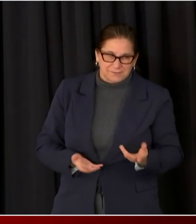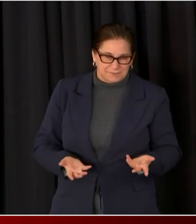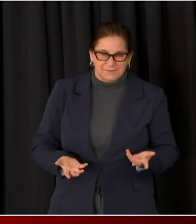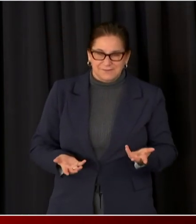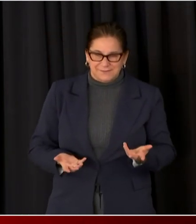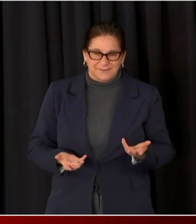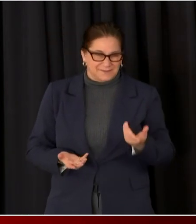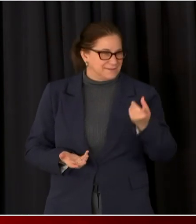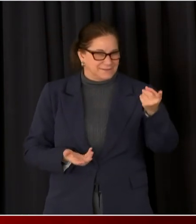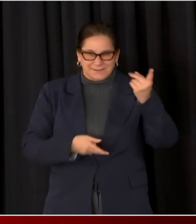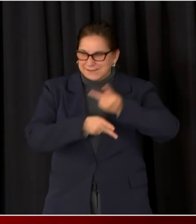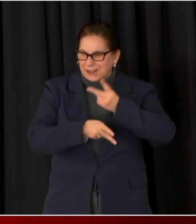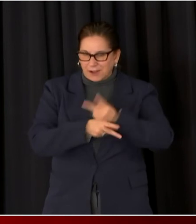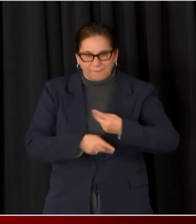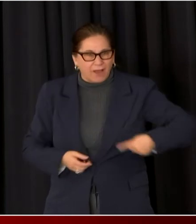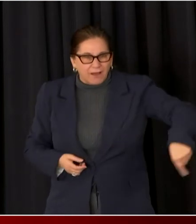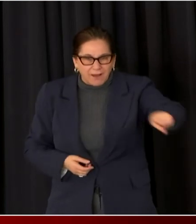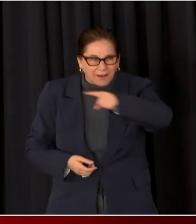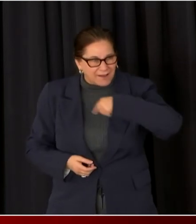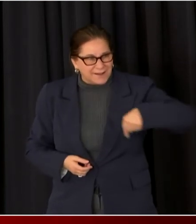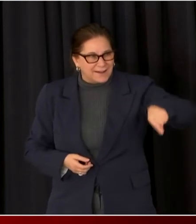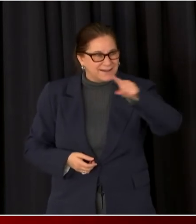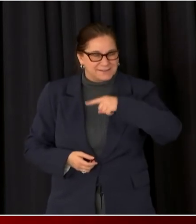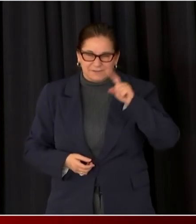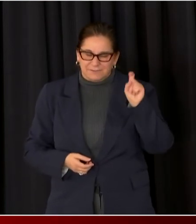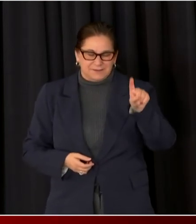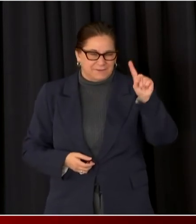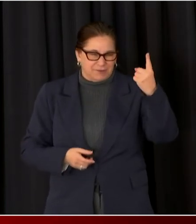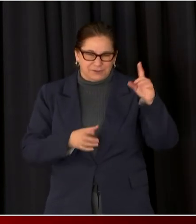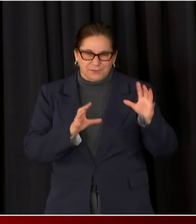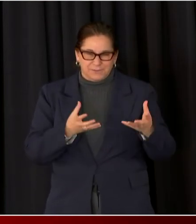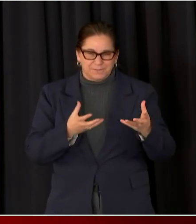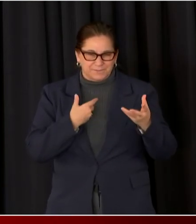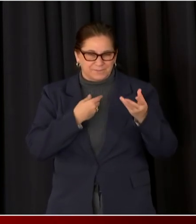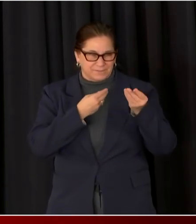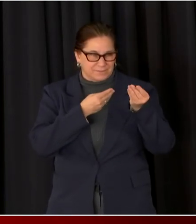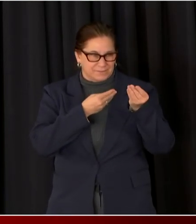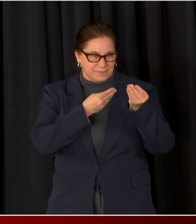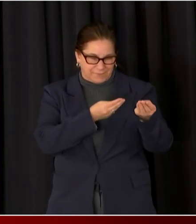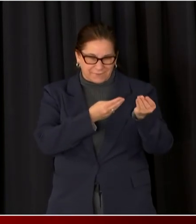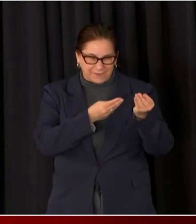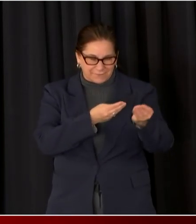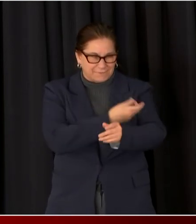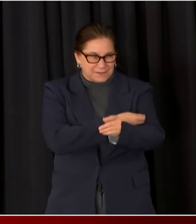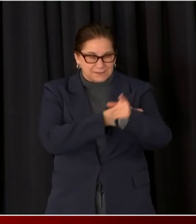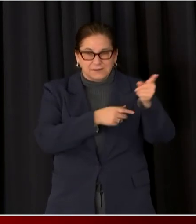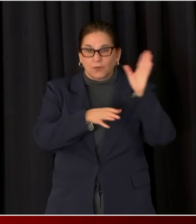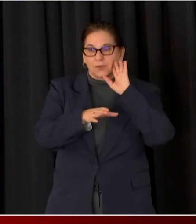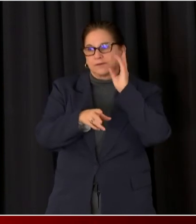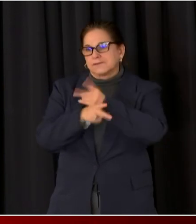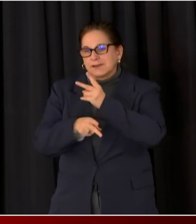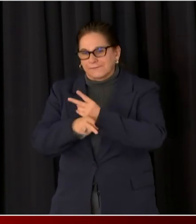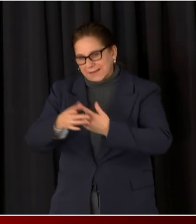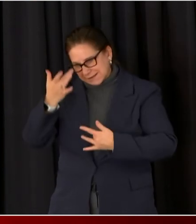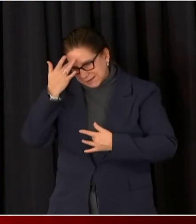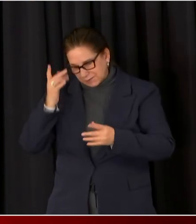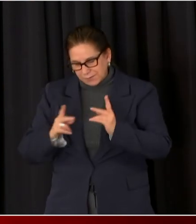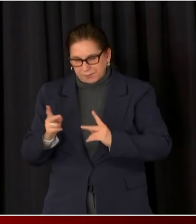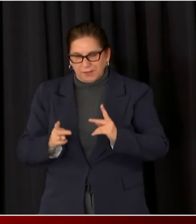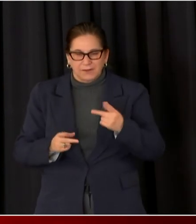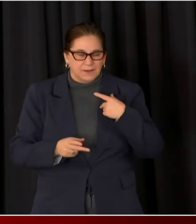to take care of and treat sick people, and protecting the workers helps to protect the patients.